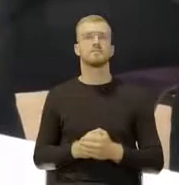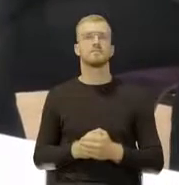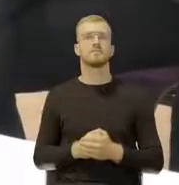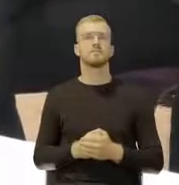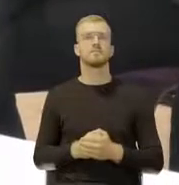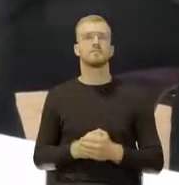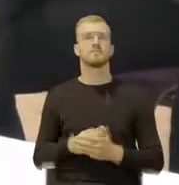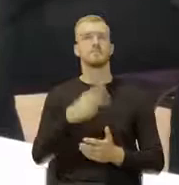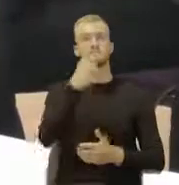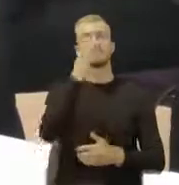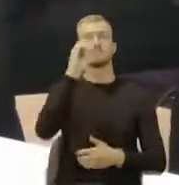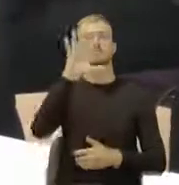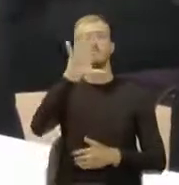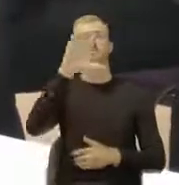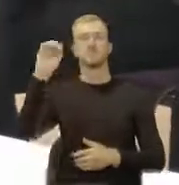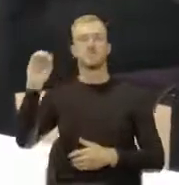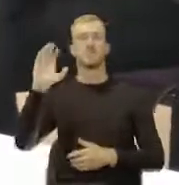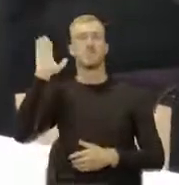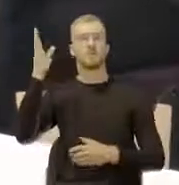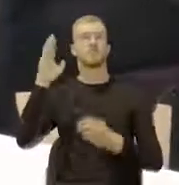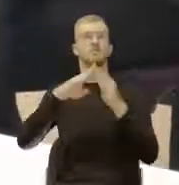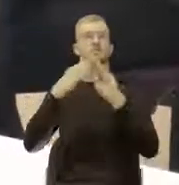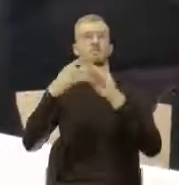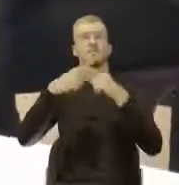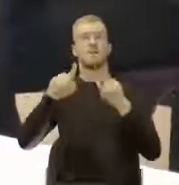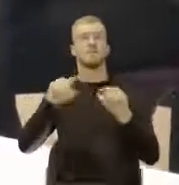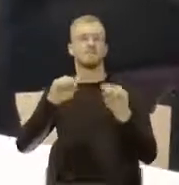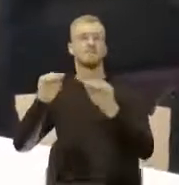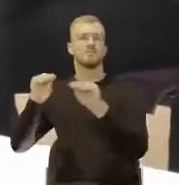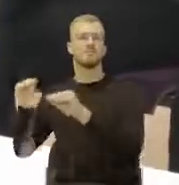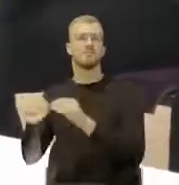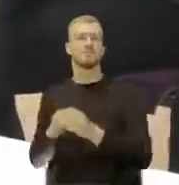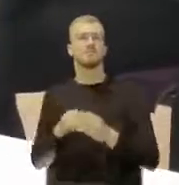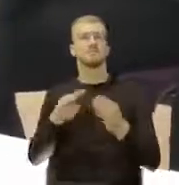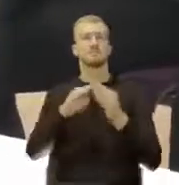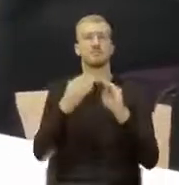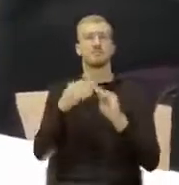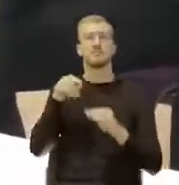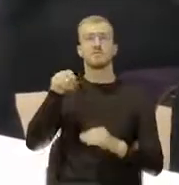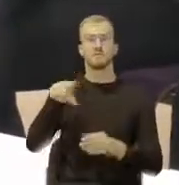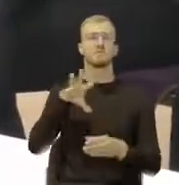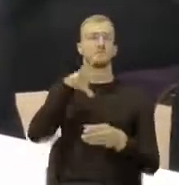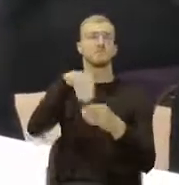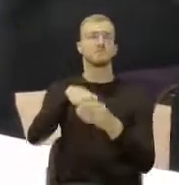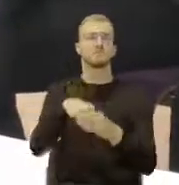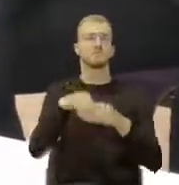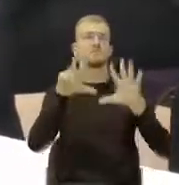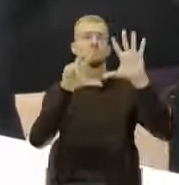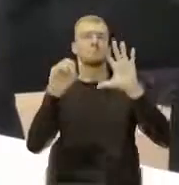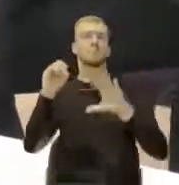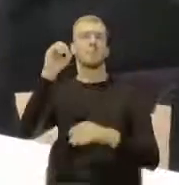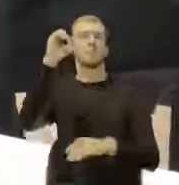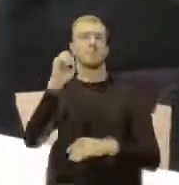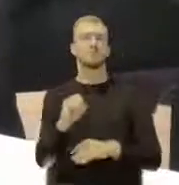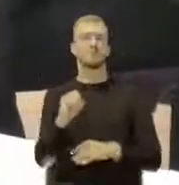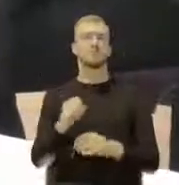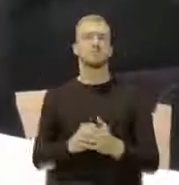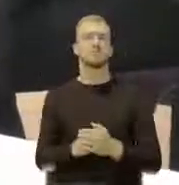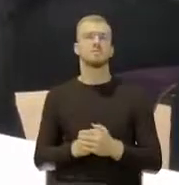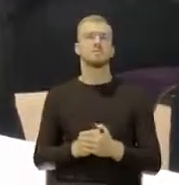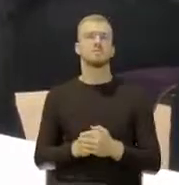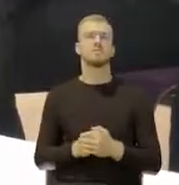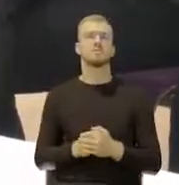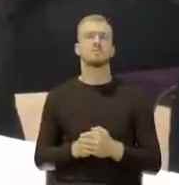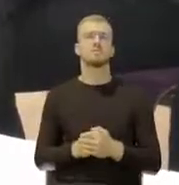global GDP. And I would say these two figures, in addition to what we have listened also